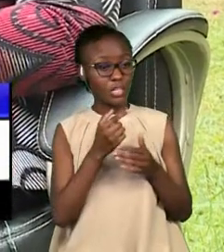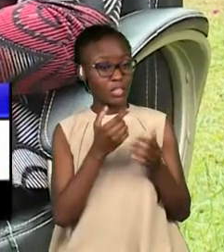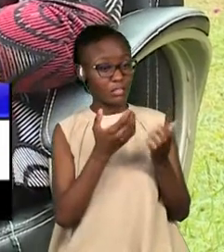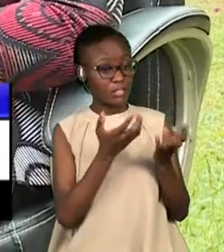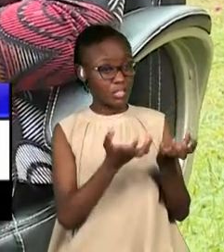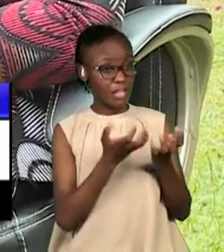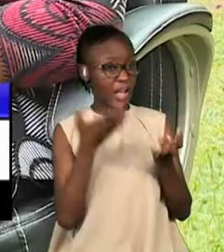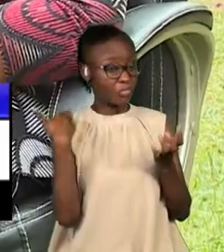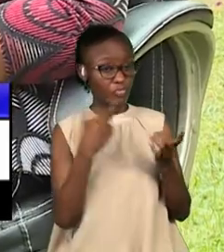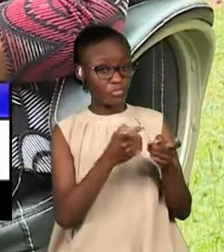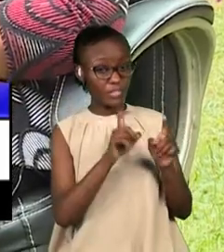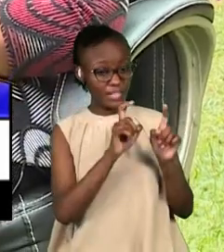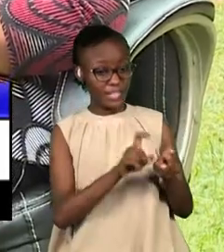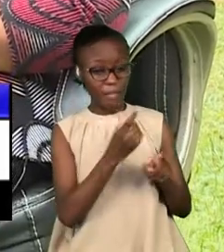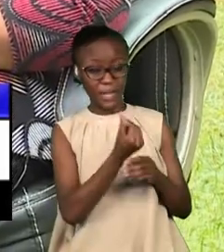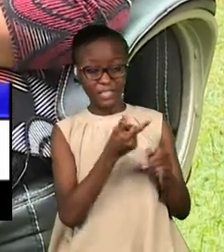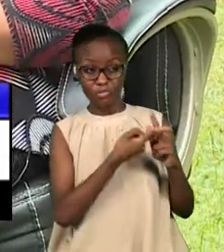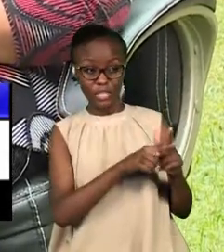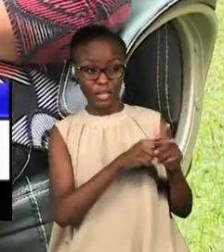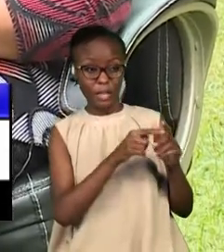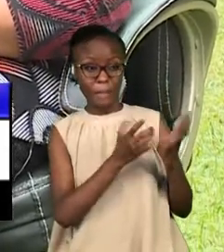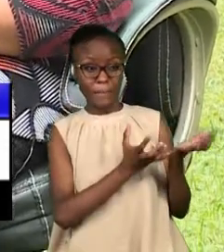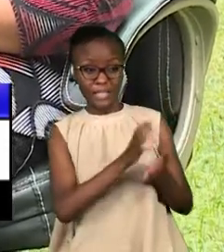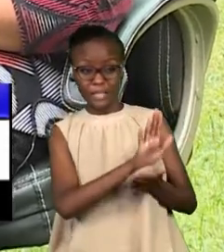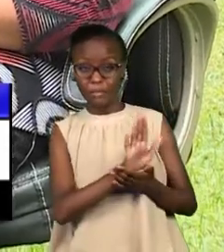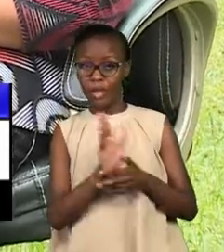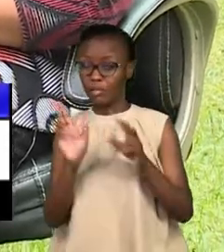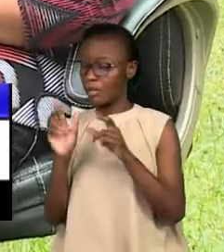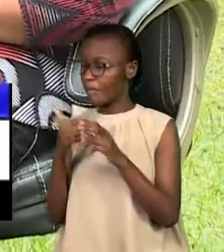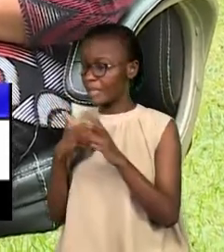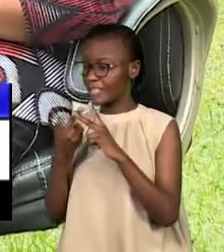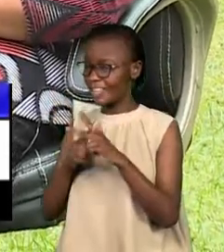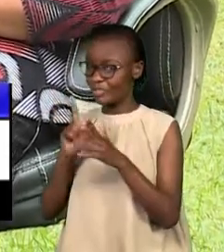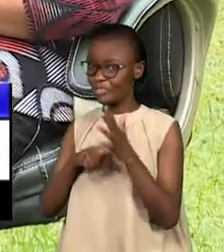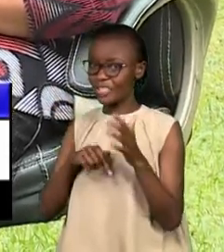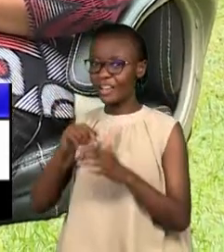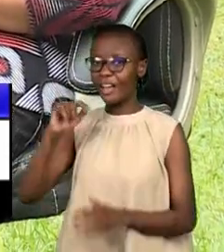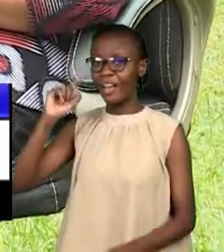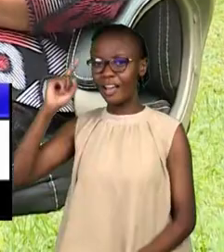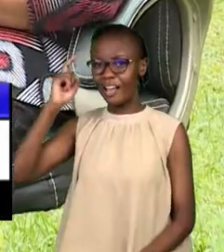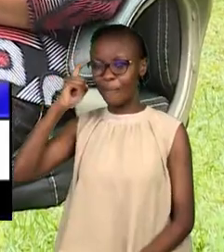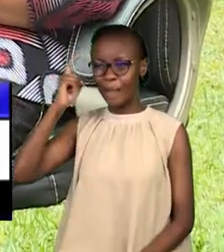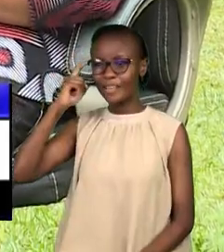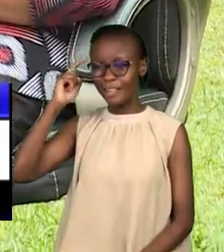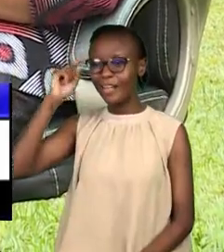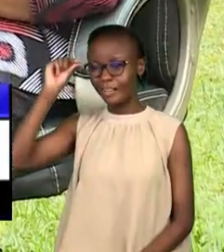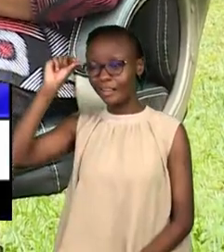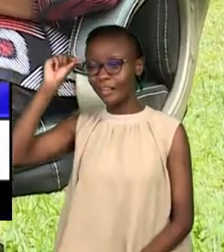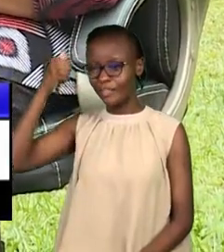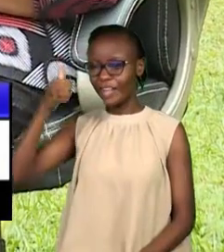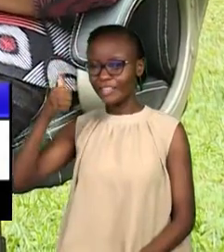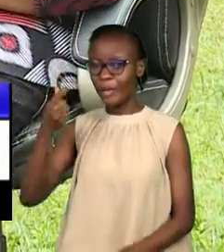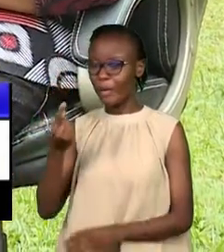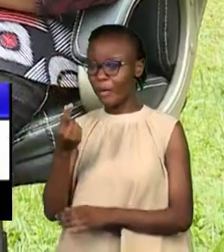SBO? Let me say, I started with intellectual capital. I needed intellectual capital. One